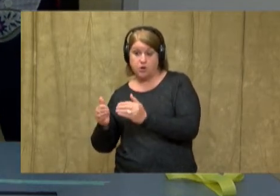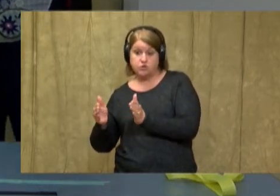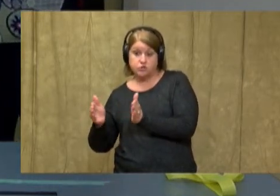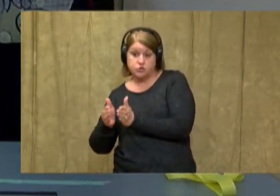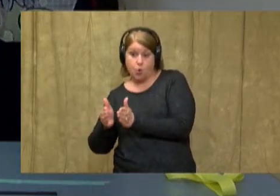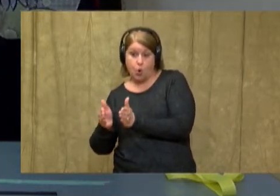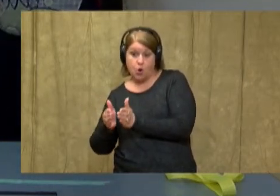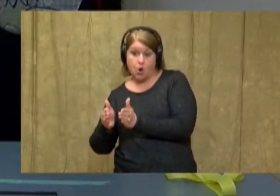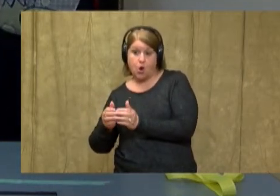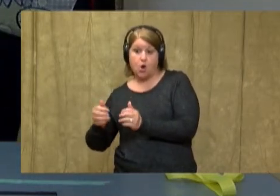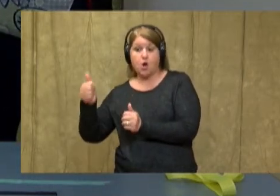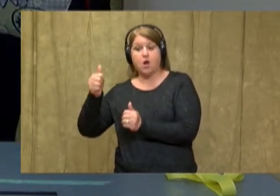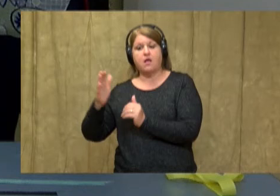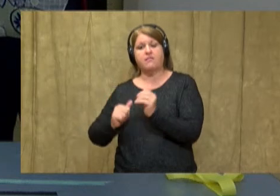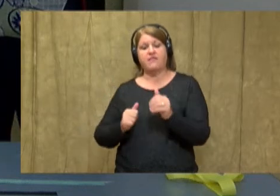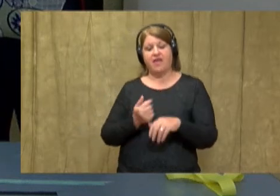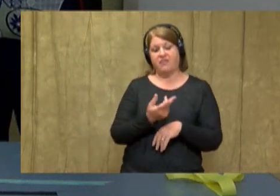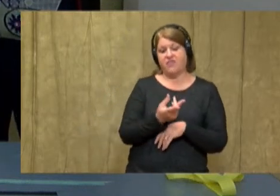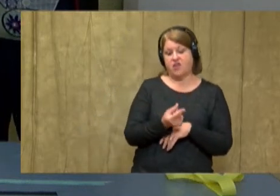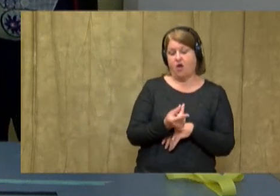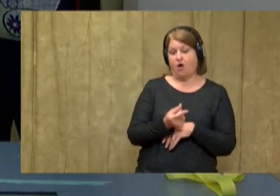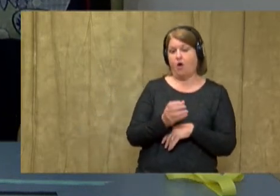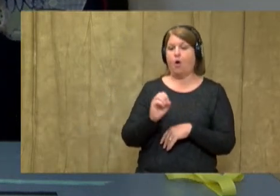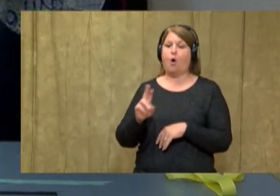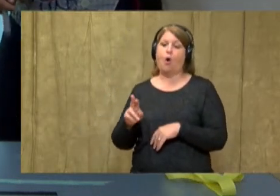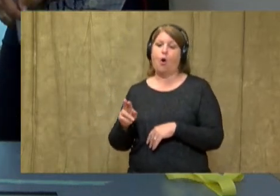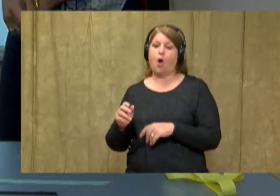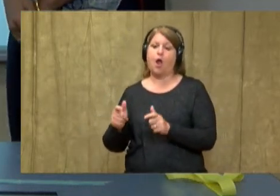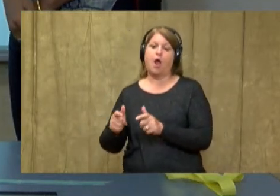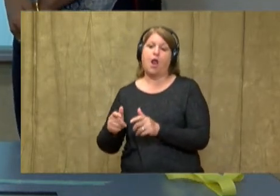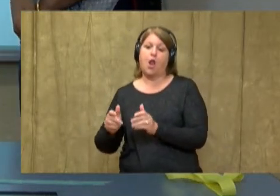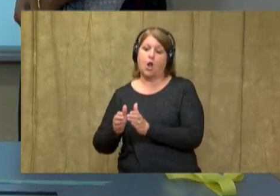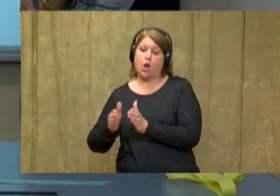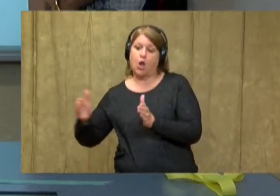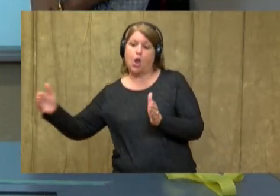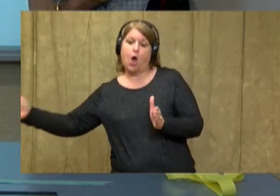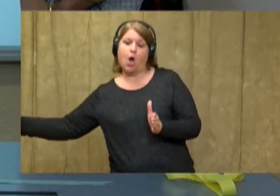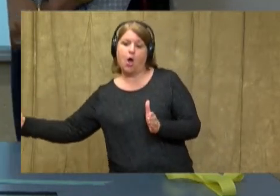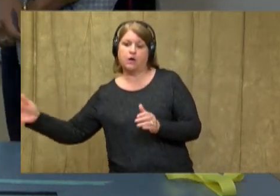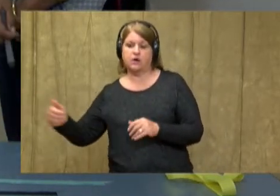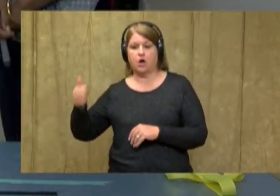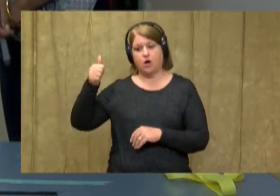dog or longer than the dog?